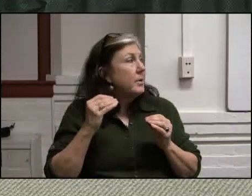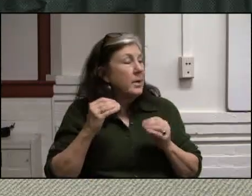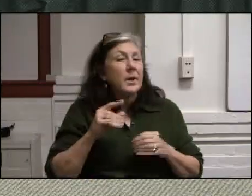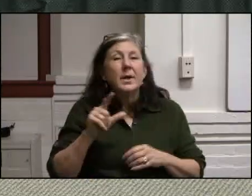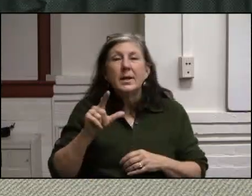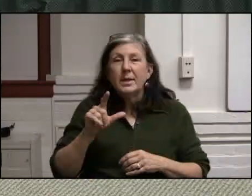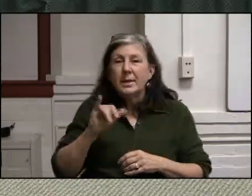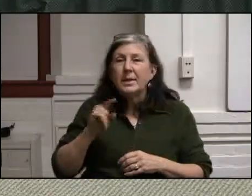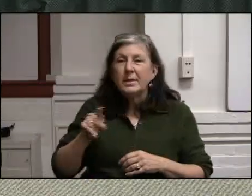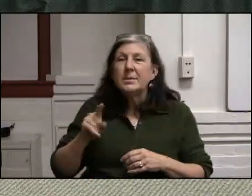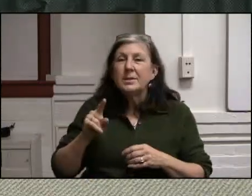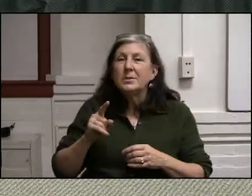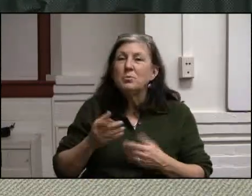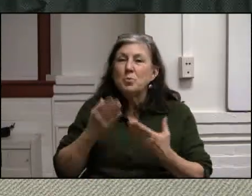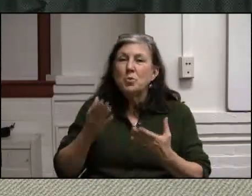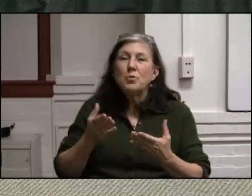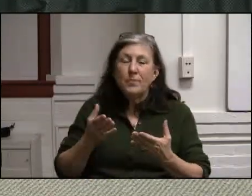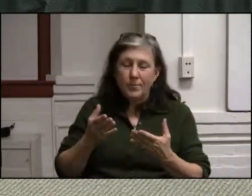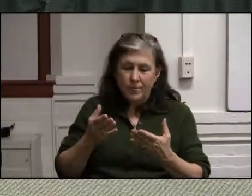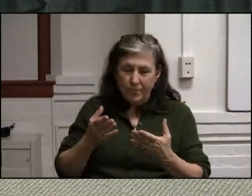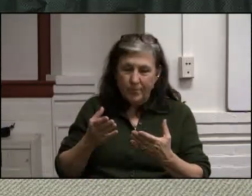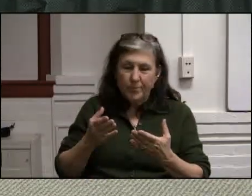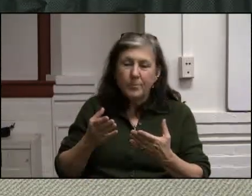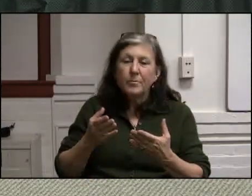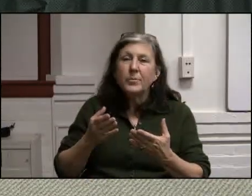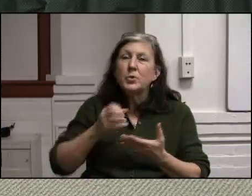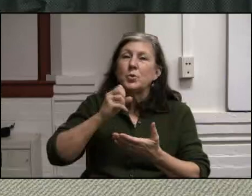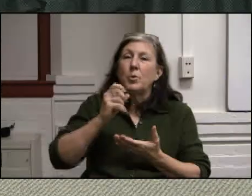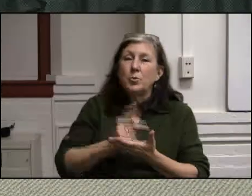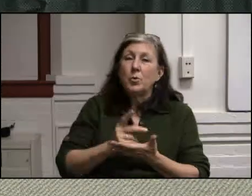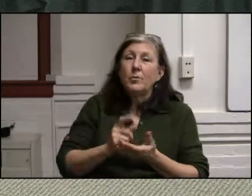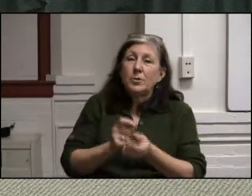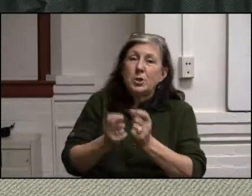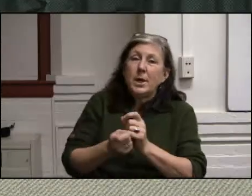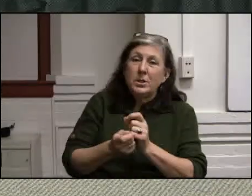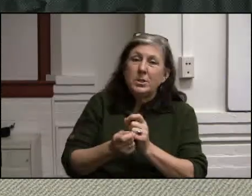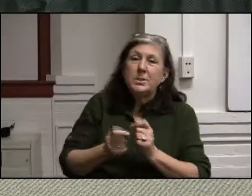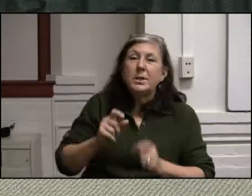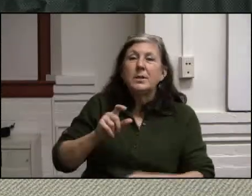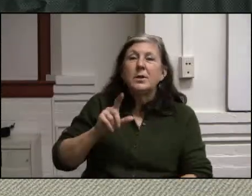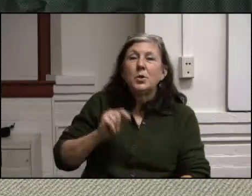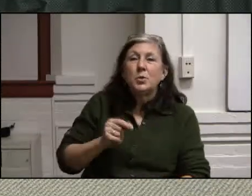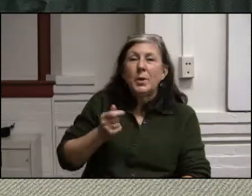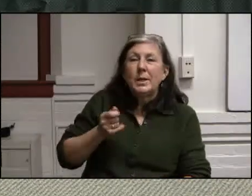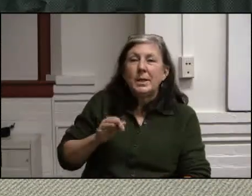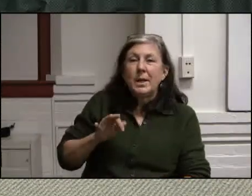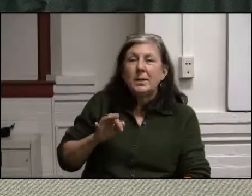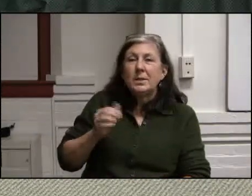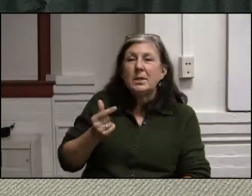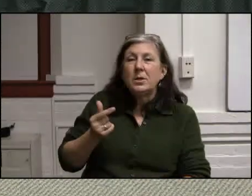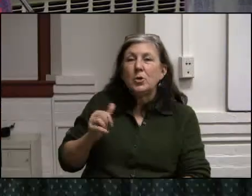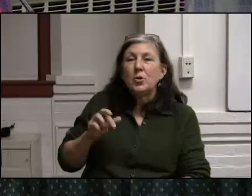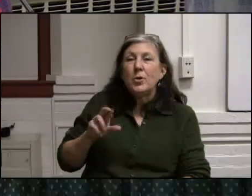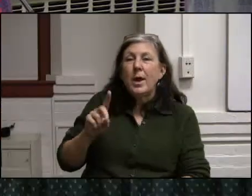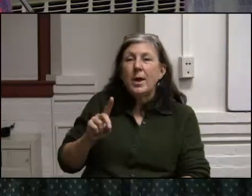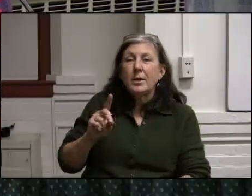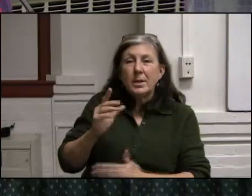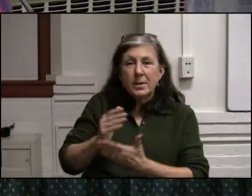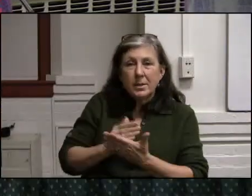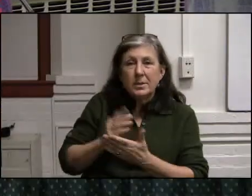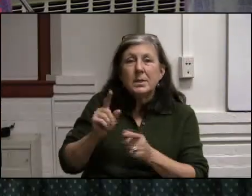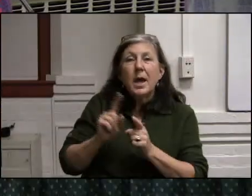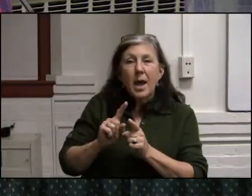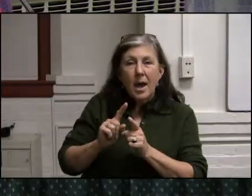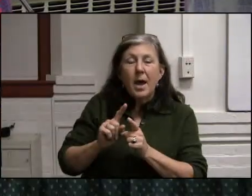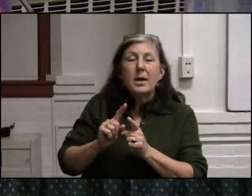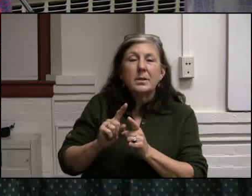you. I make a motion to approve changes in the 2019 grand list as set forth on the